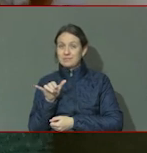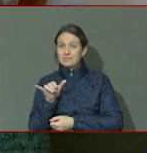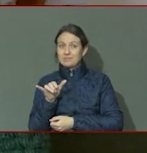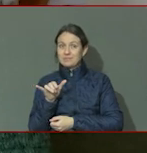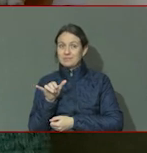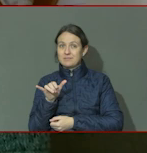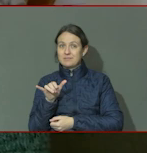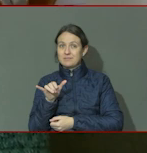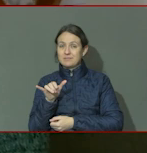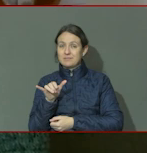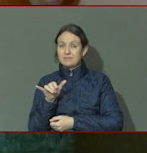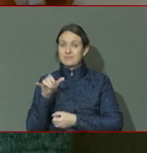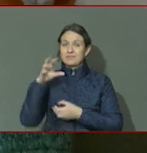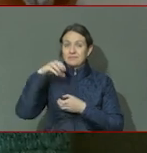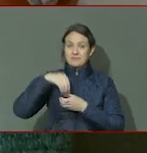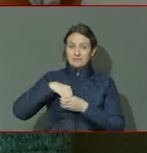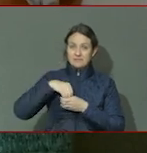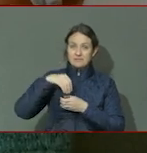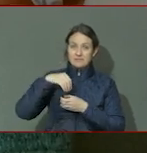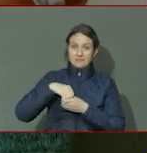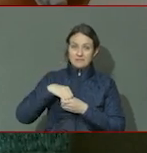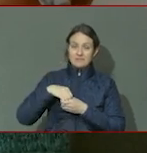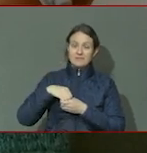of the endothermic